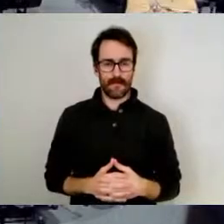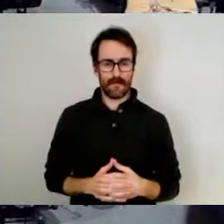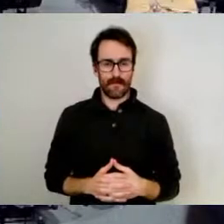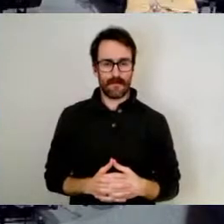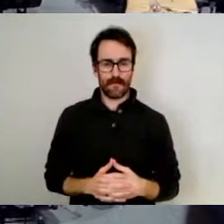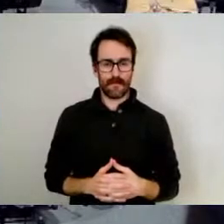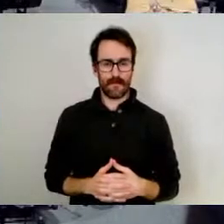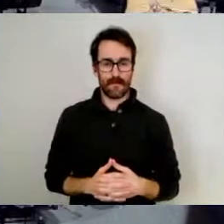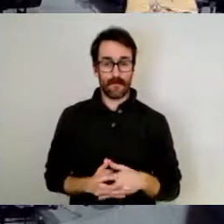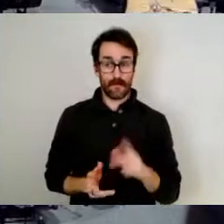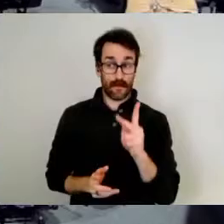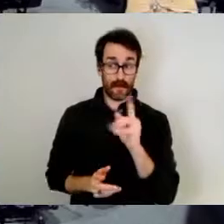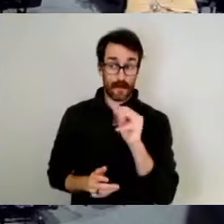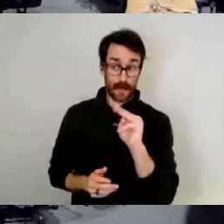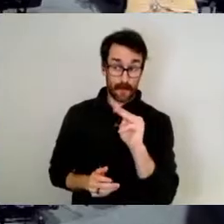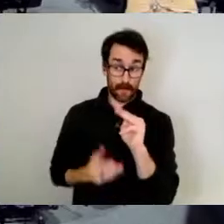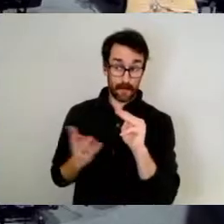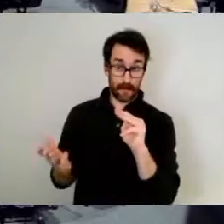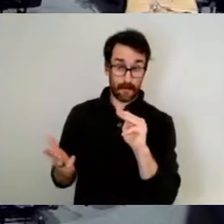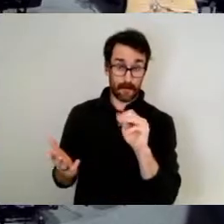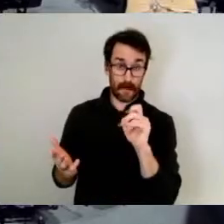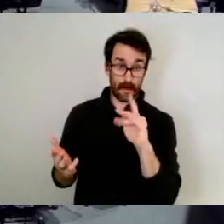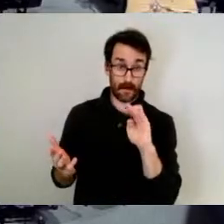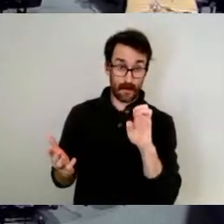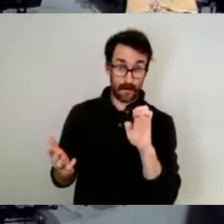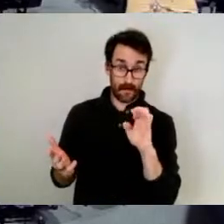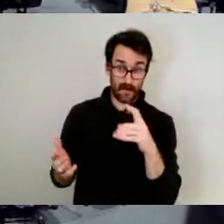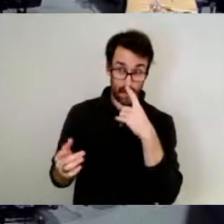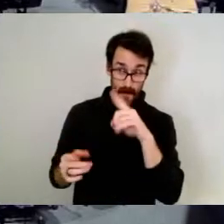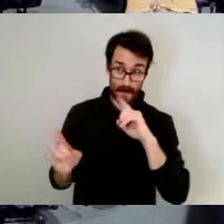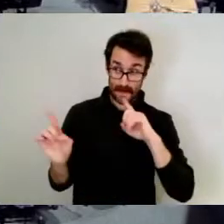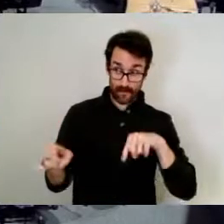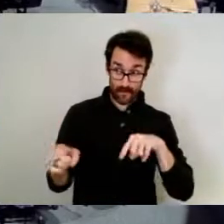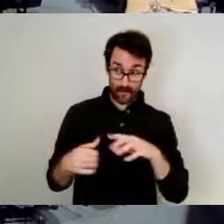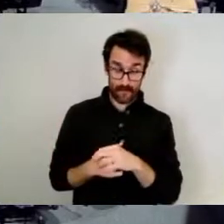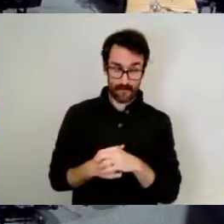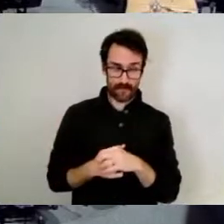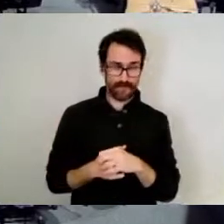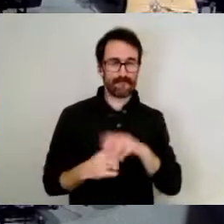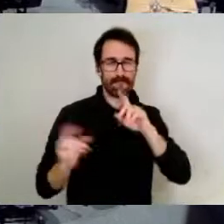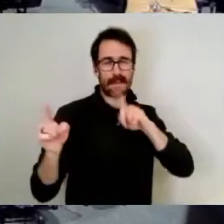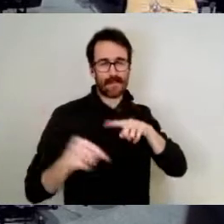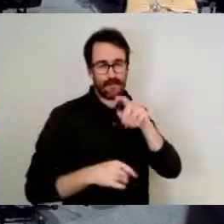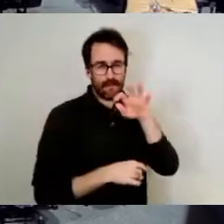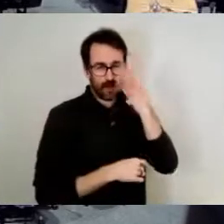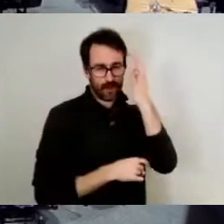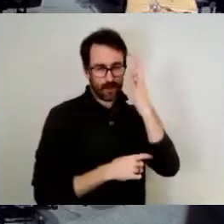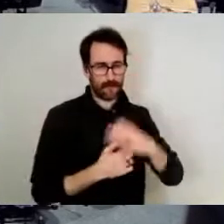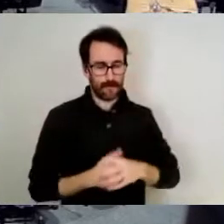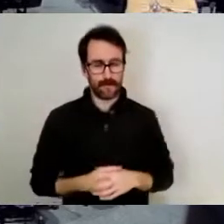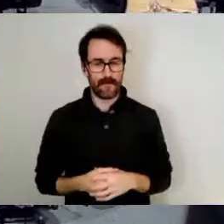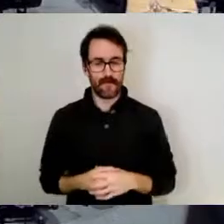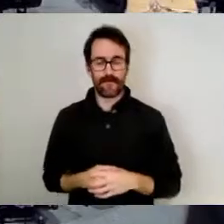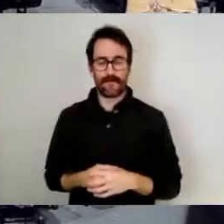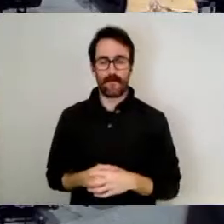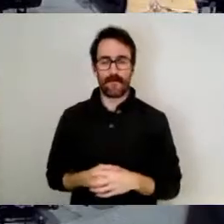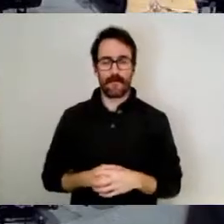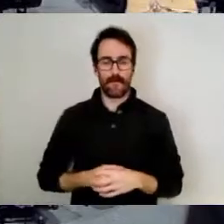please. Thank you. Hi, everyone. Bonjour. Ma première question, si... My first question, if you could answer it in French and in